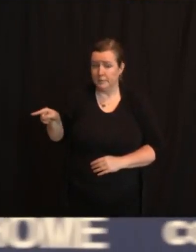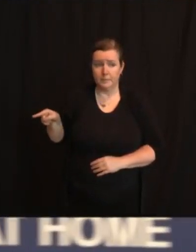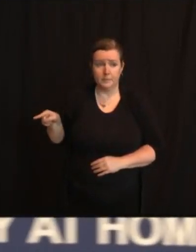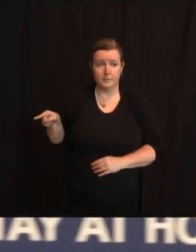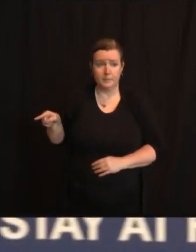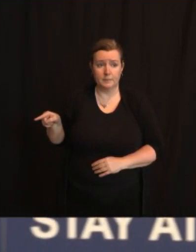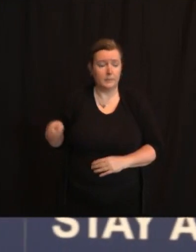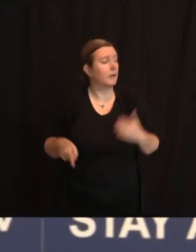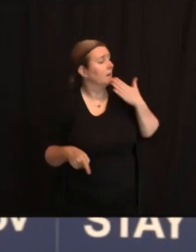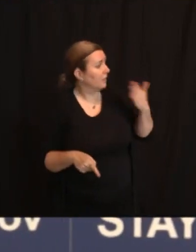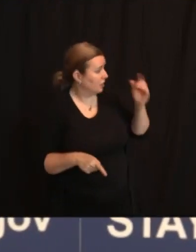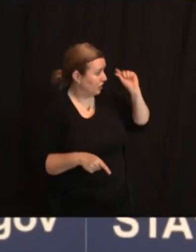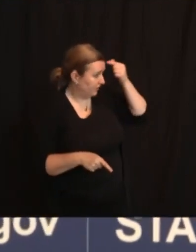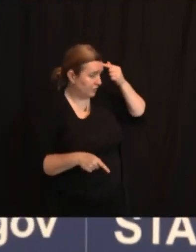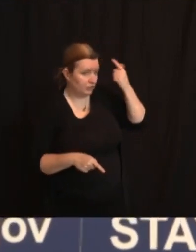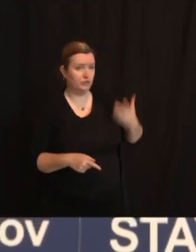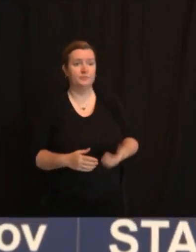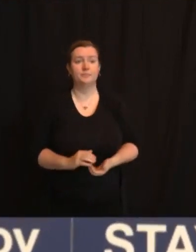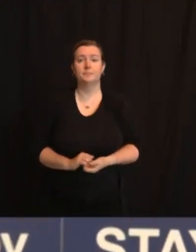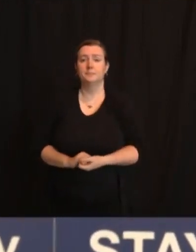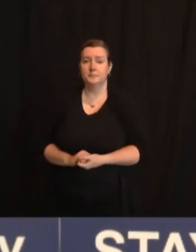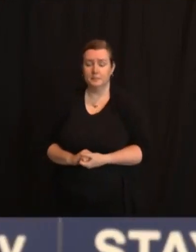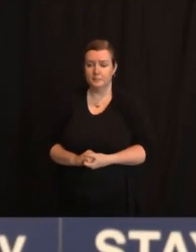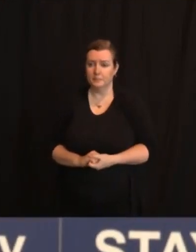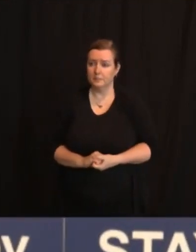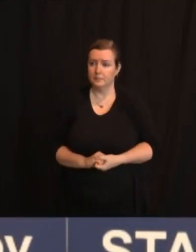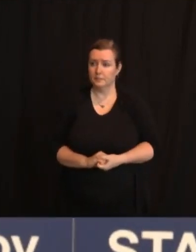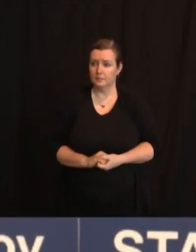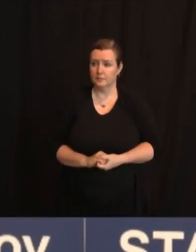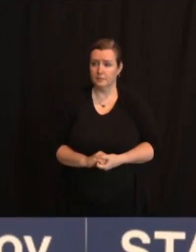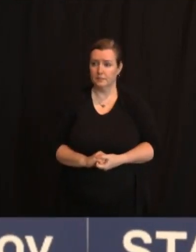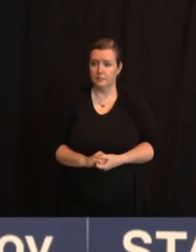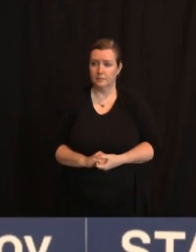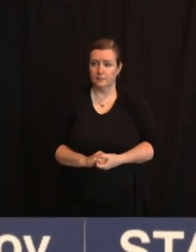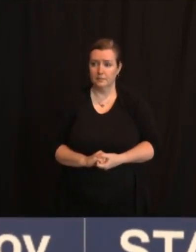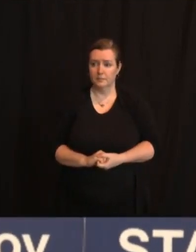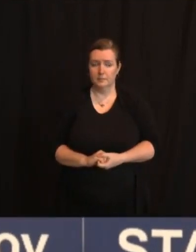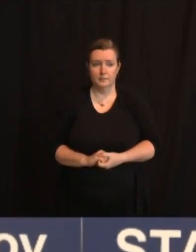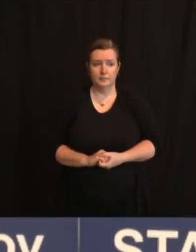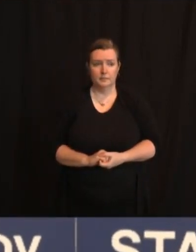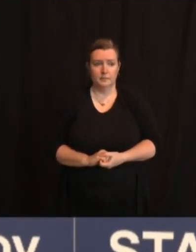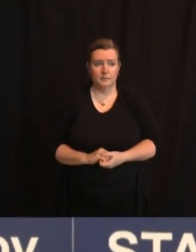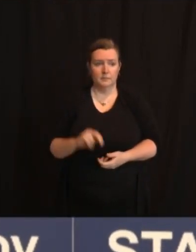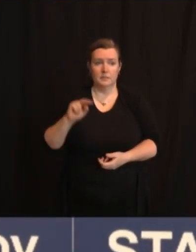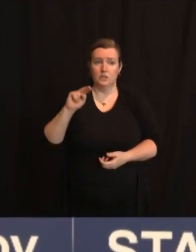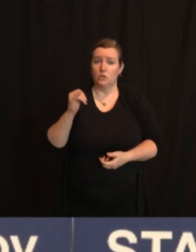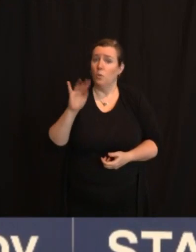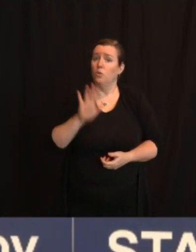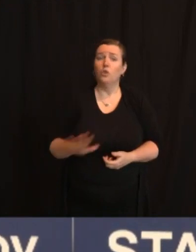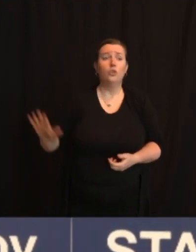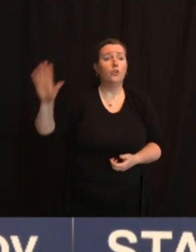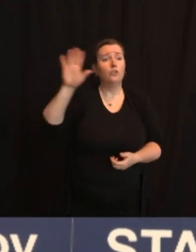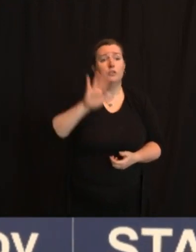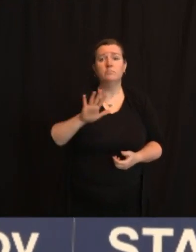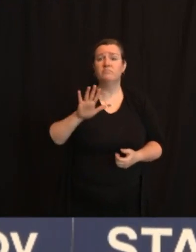afternoon. As the Governor noted, in New Jersey and across the nation, COVID-19 has devastated our long-term